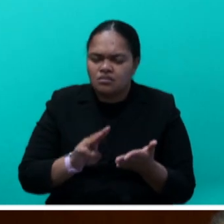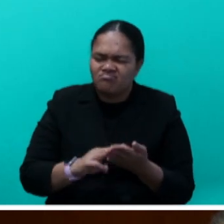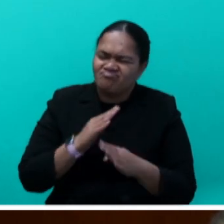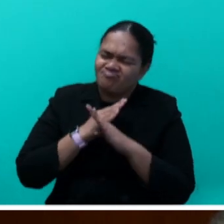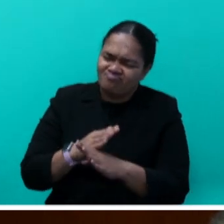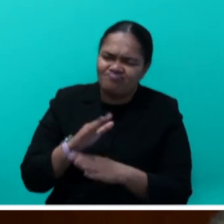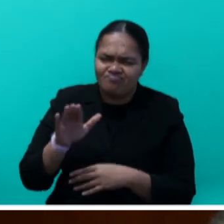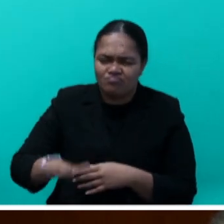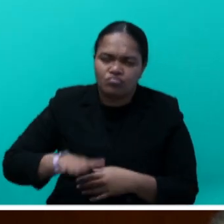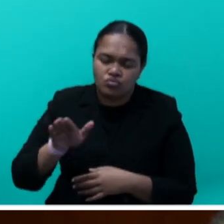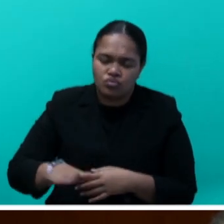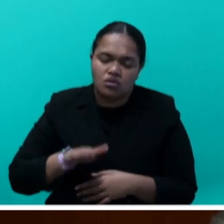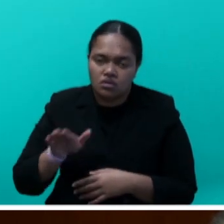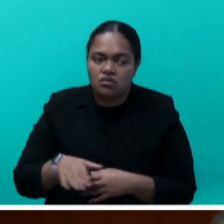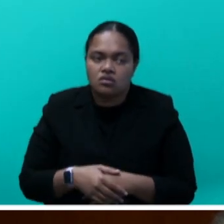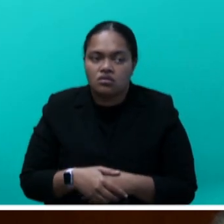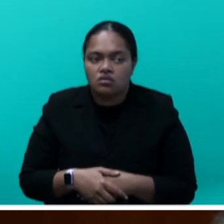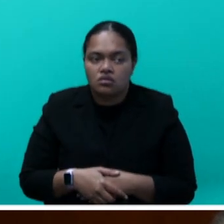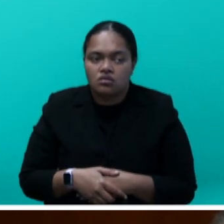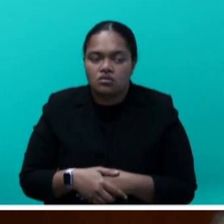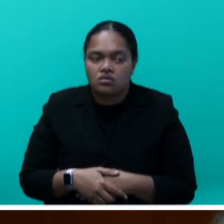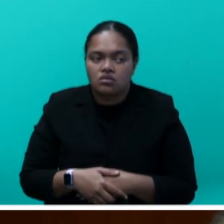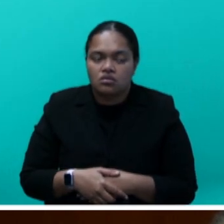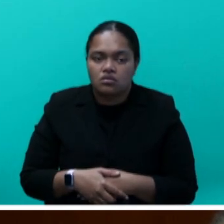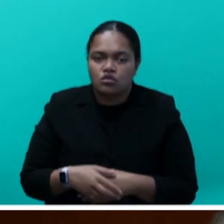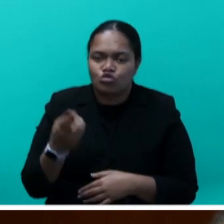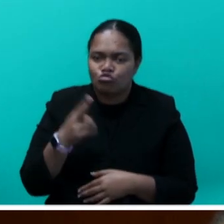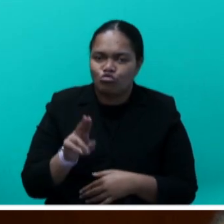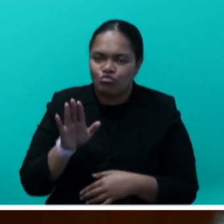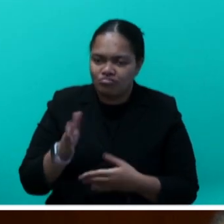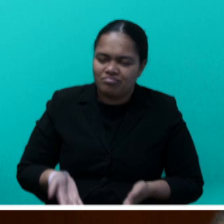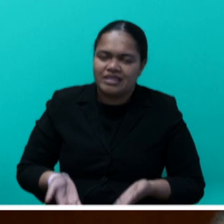poverty alleviation to poverty eradication.